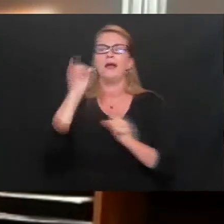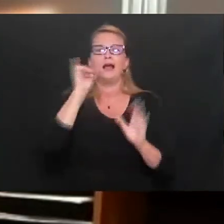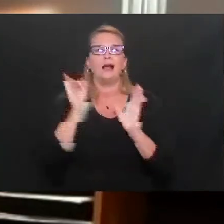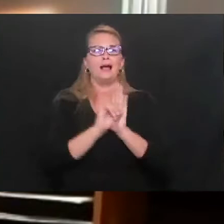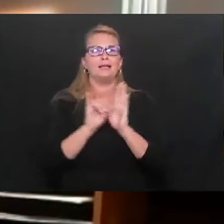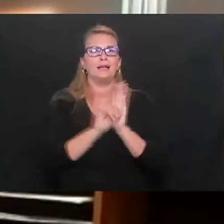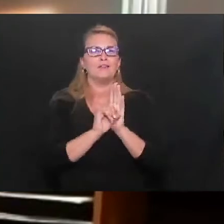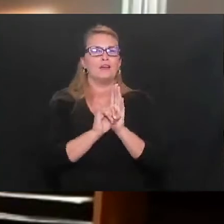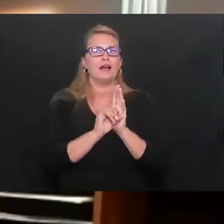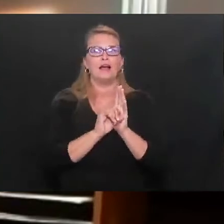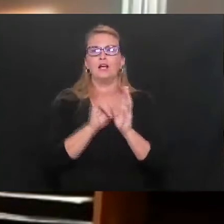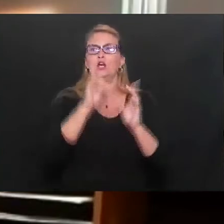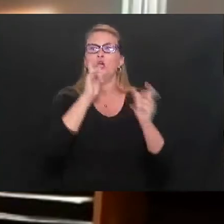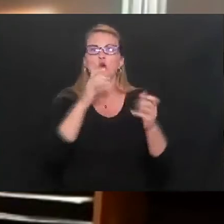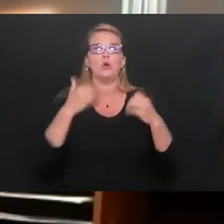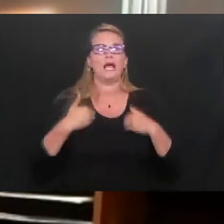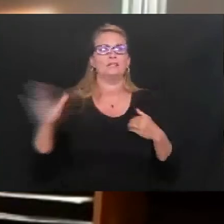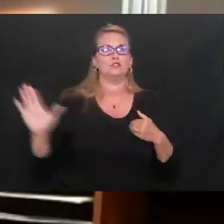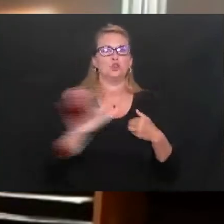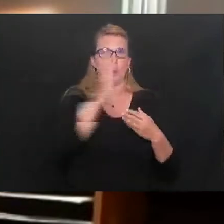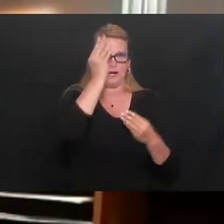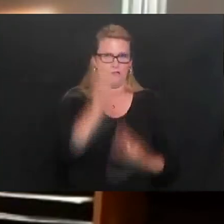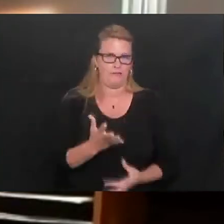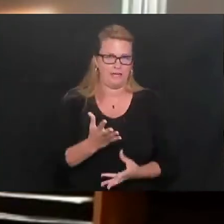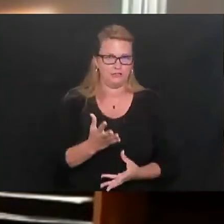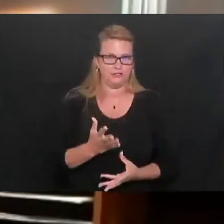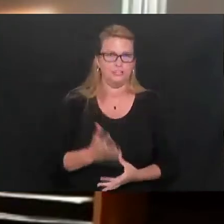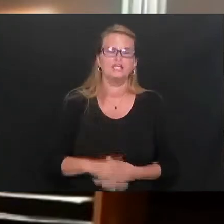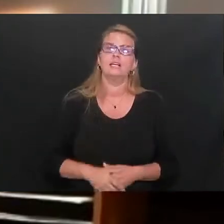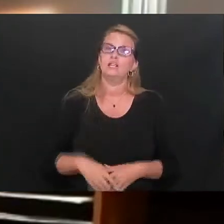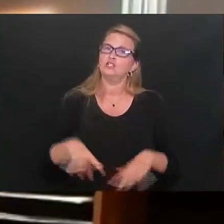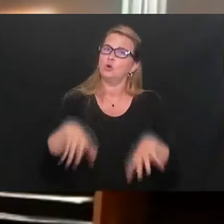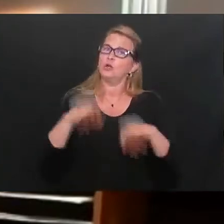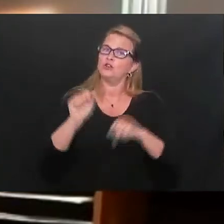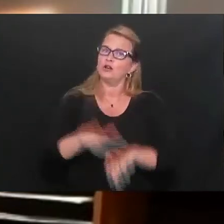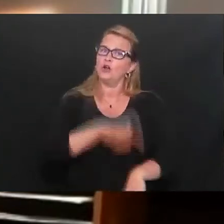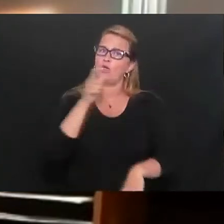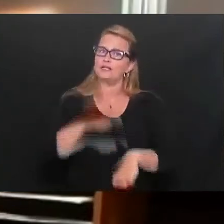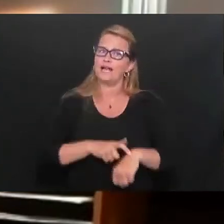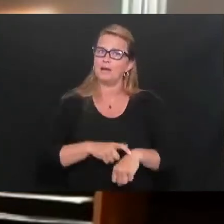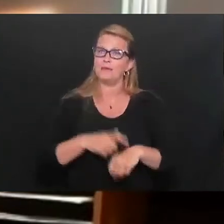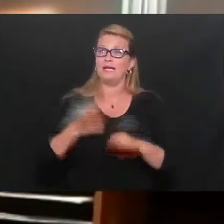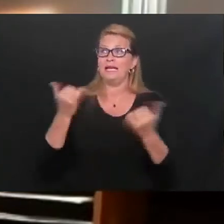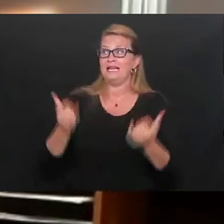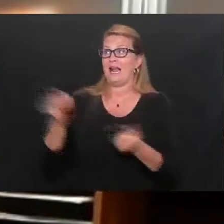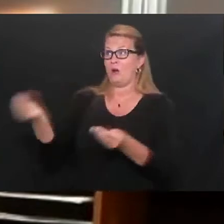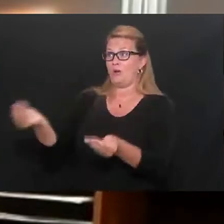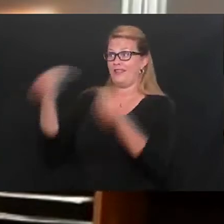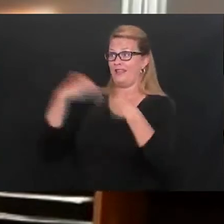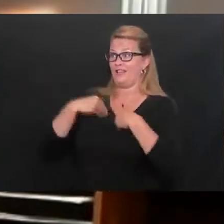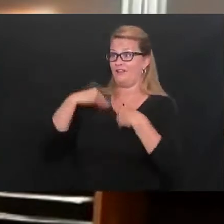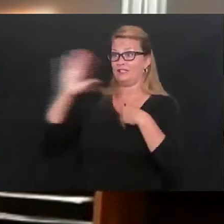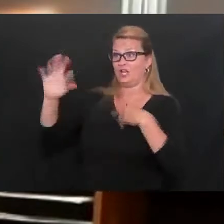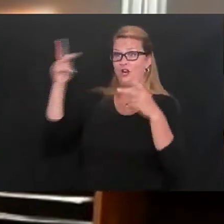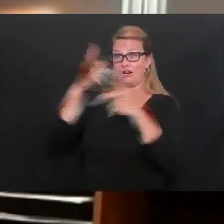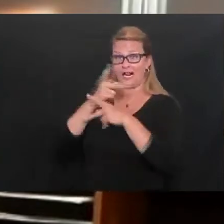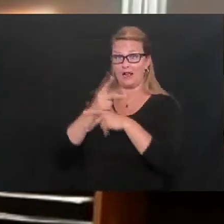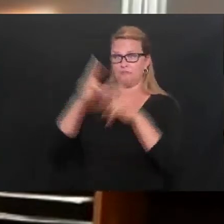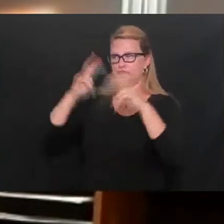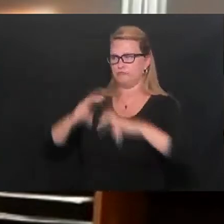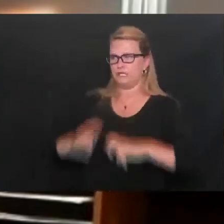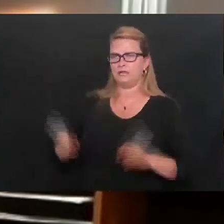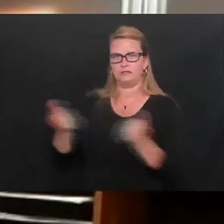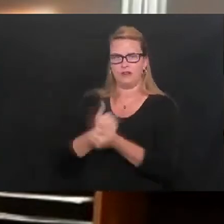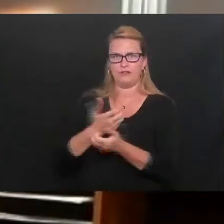have their information looked at. So as soon as the forensic team came back with their analysis and their determinations, we actually worked